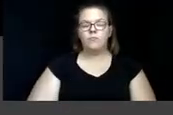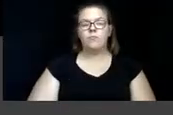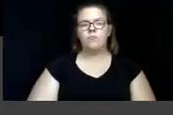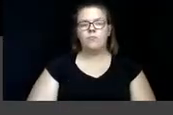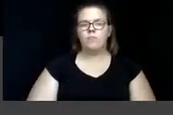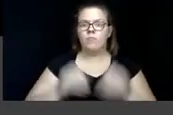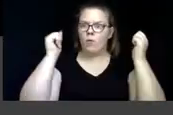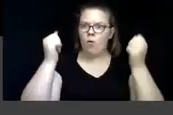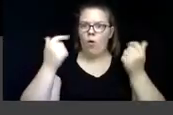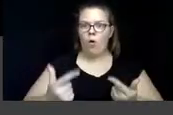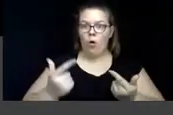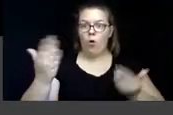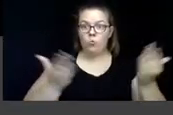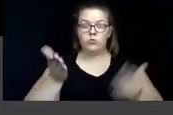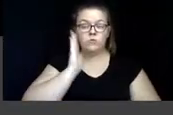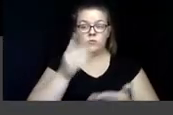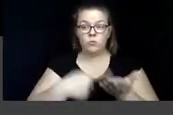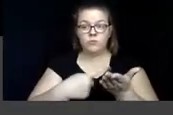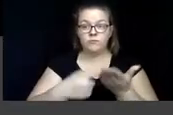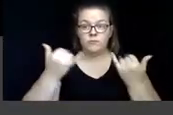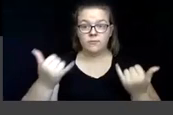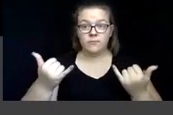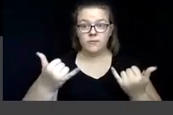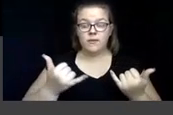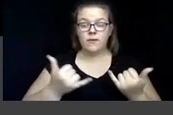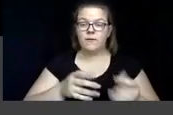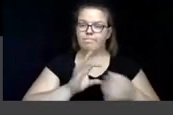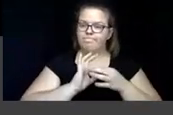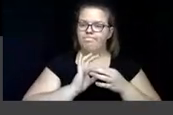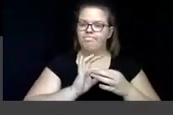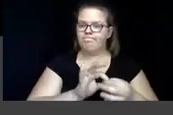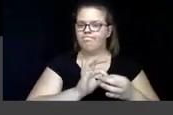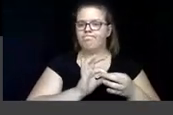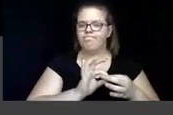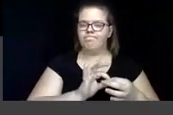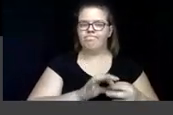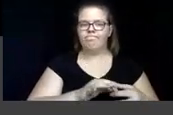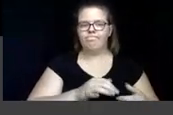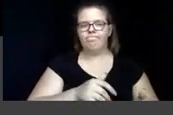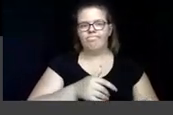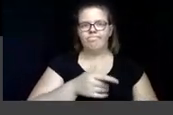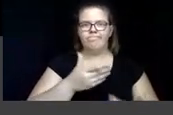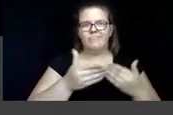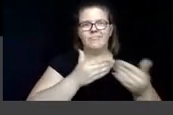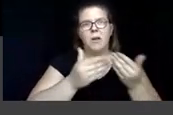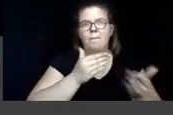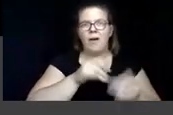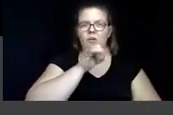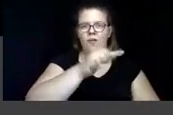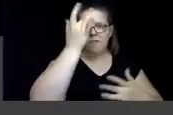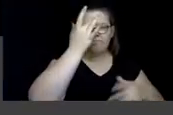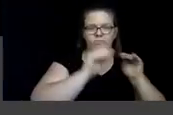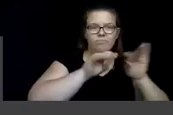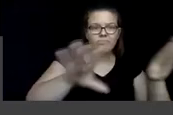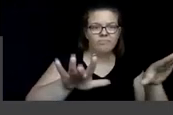All of the services that I'm going to talk about today are services that exist whether there's a pandemic or